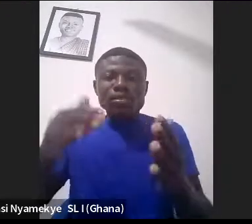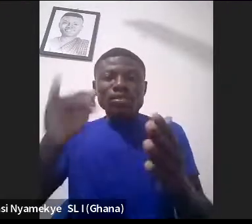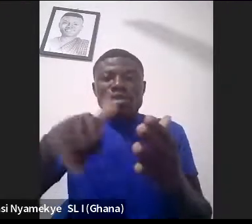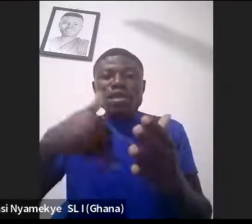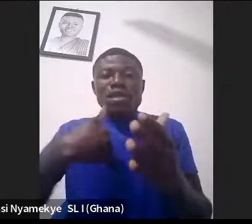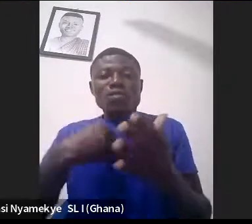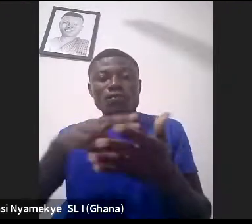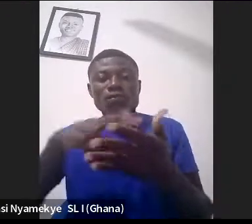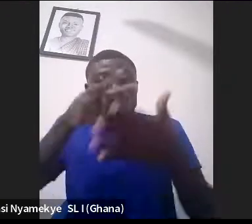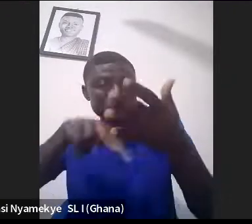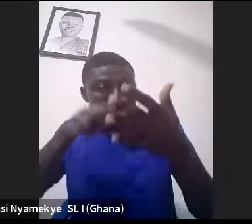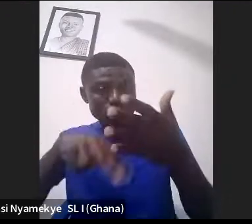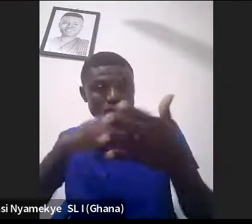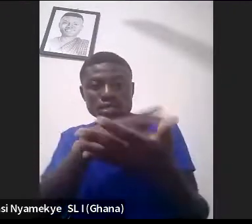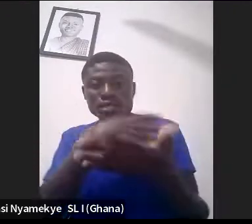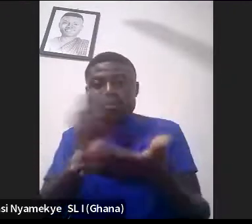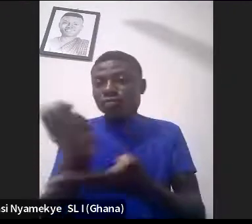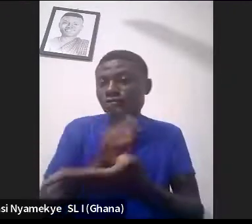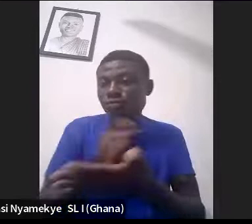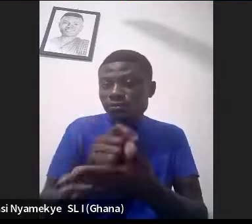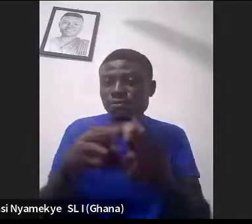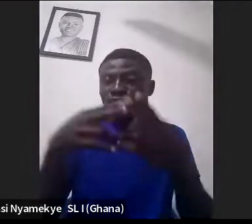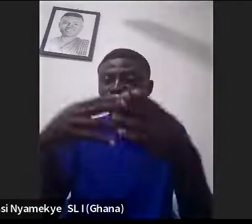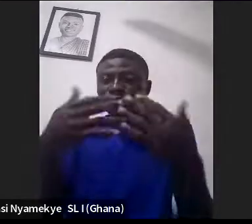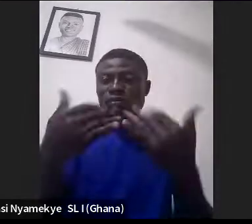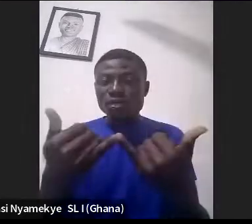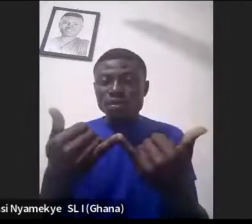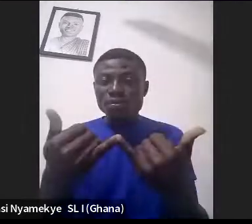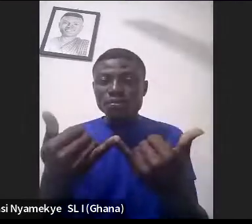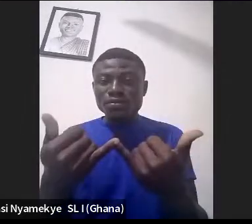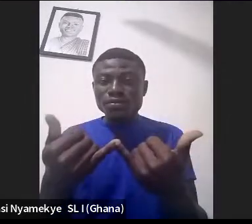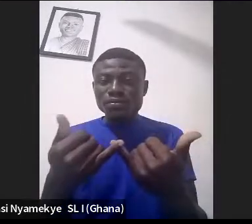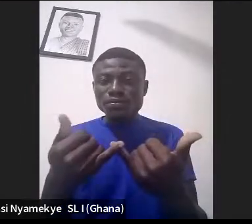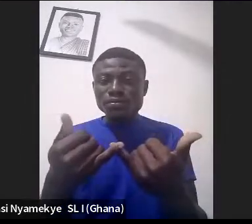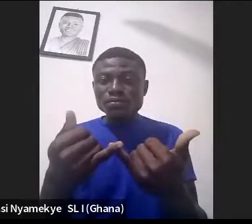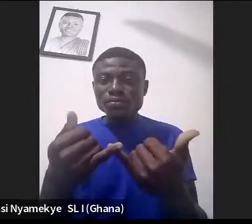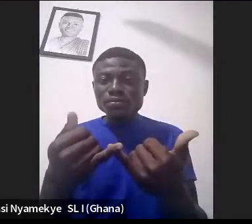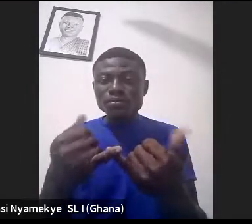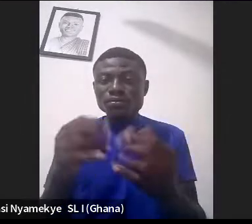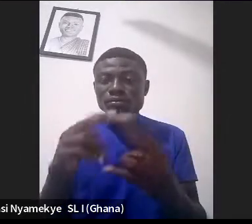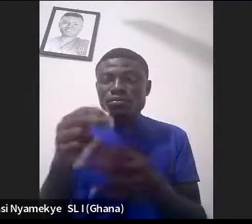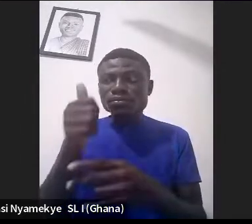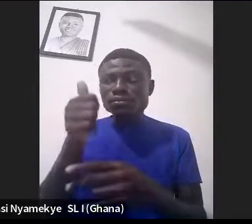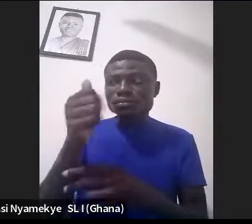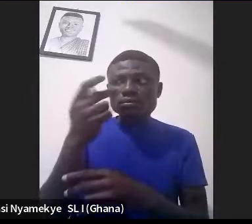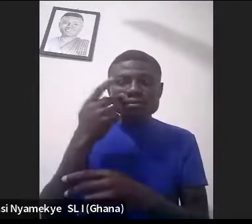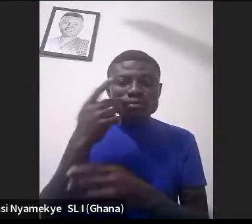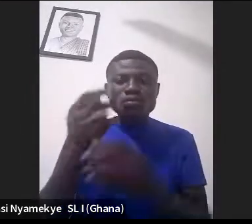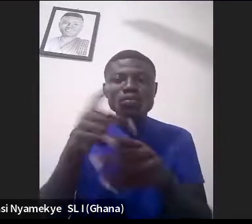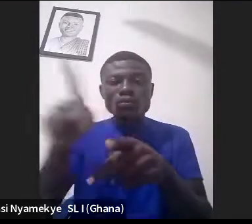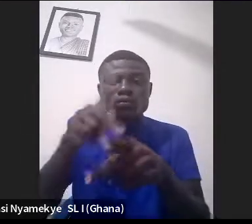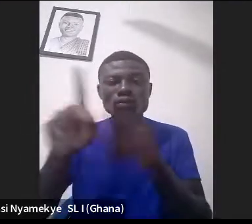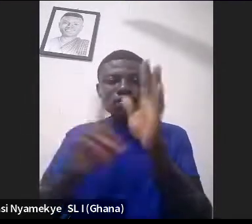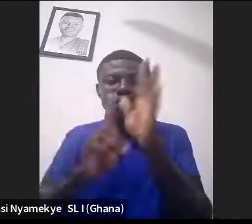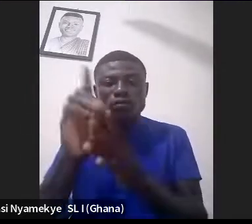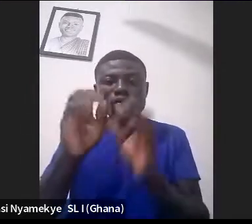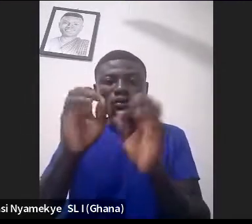and writing. Consequently, she sought many professional development